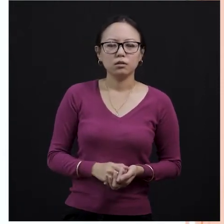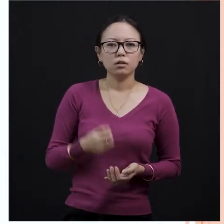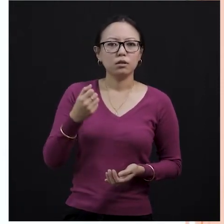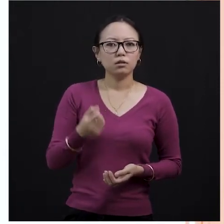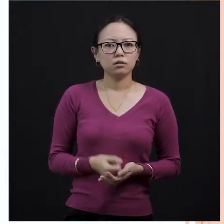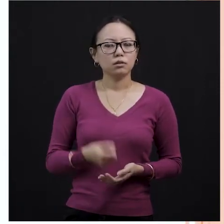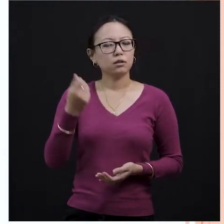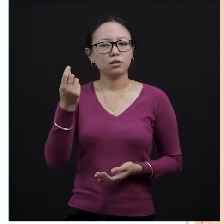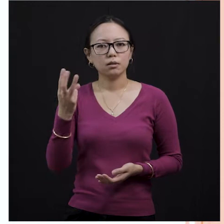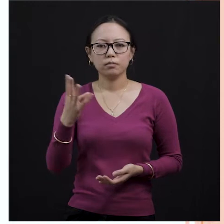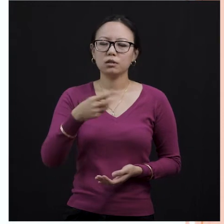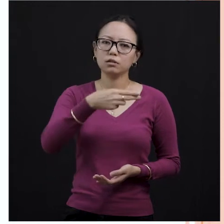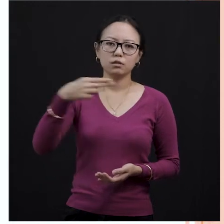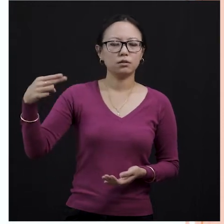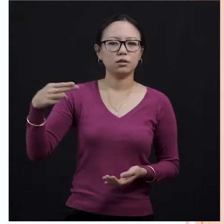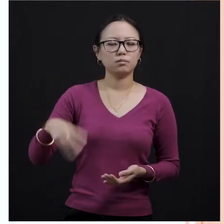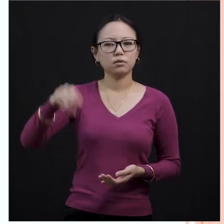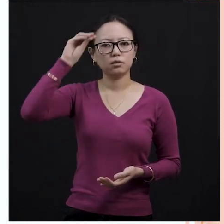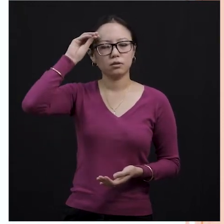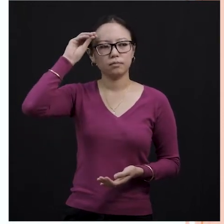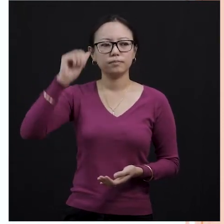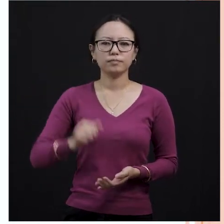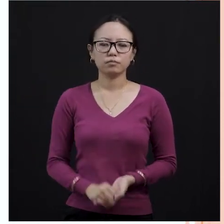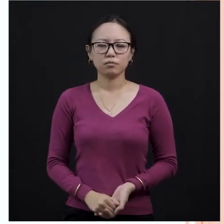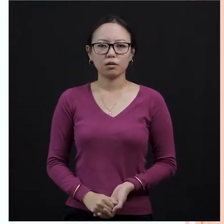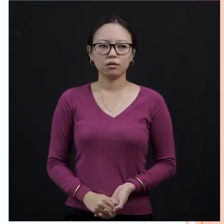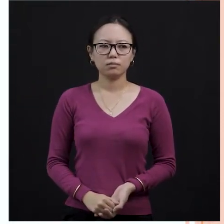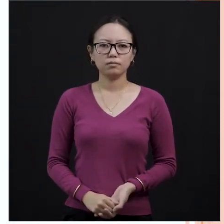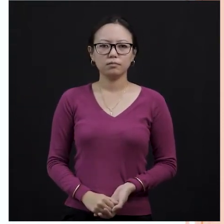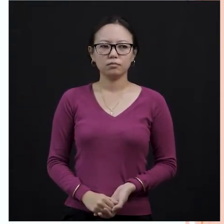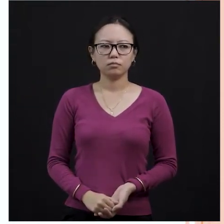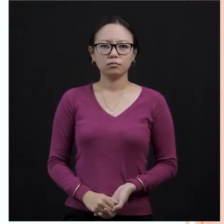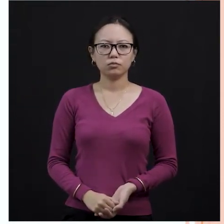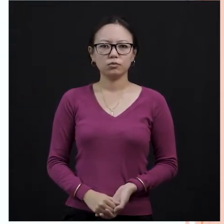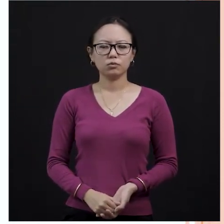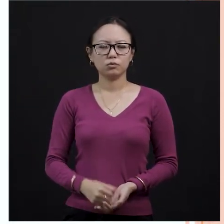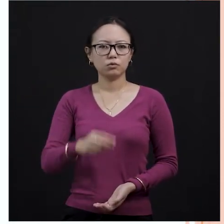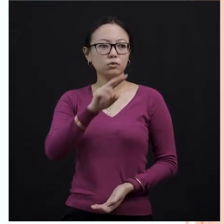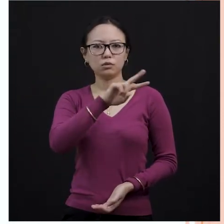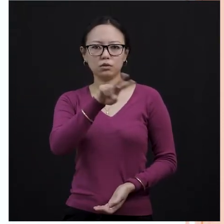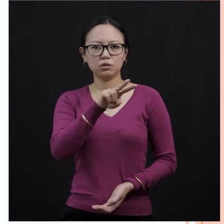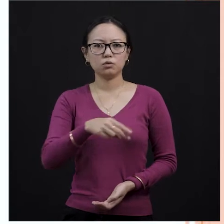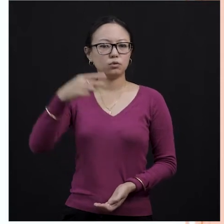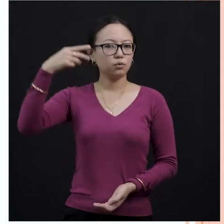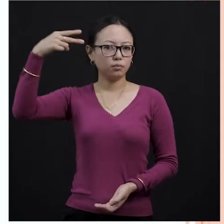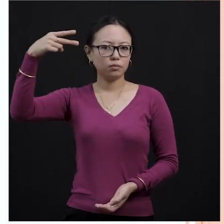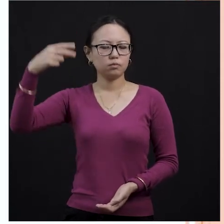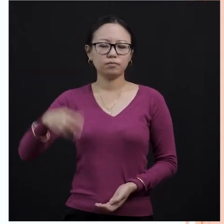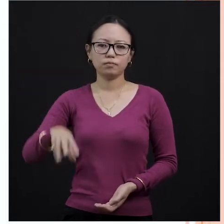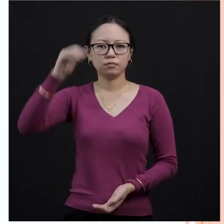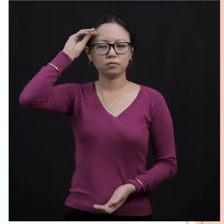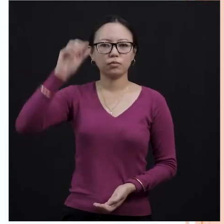We will come to that later on. So these are the main objectives that we're going to achieve today, all right? So let's move on